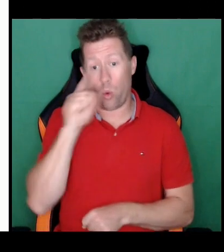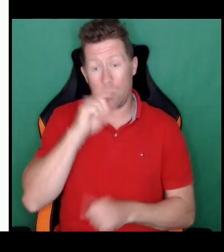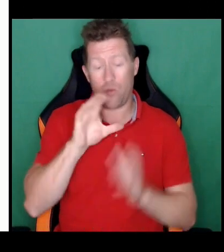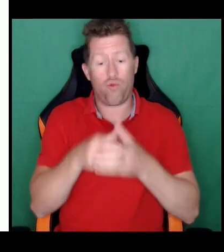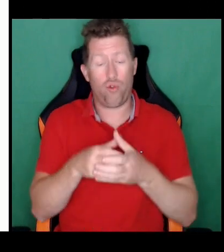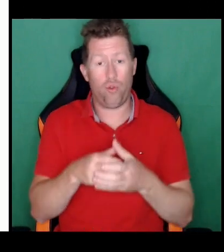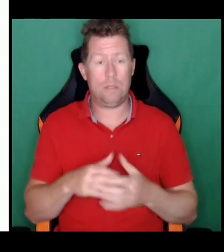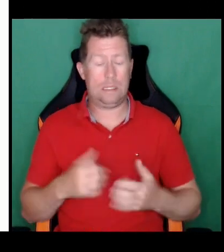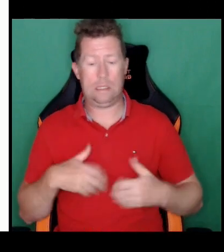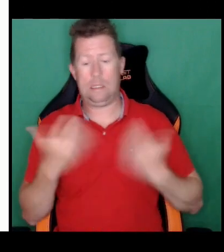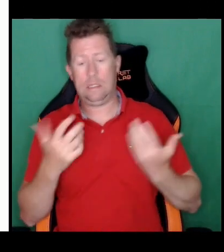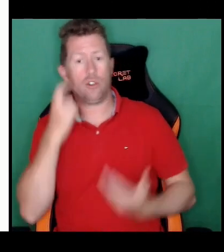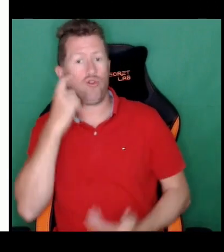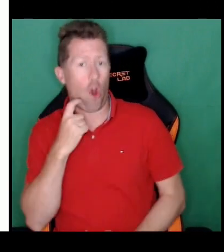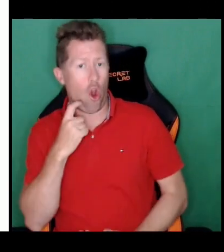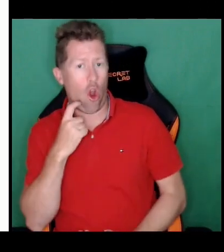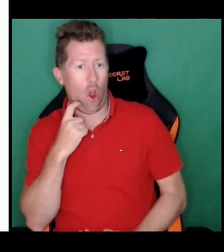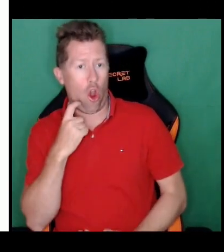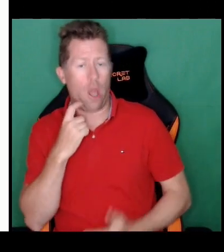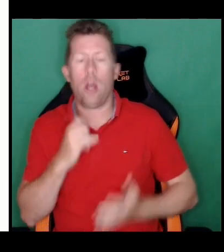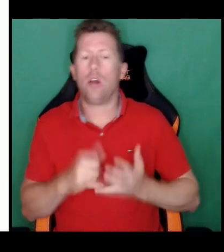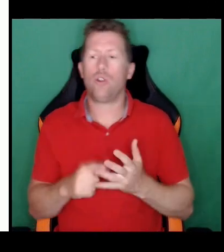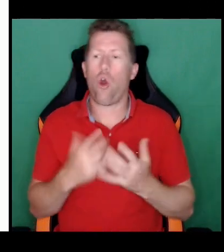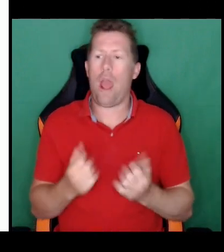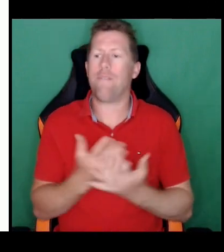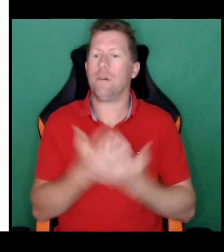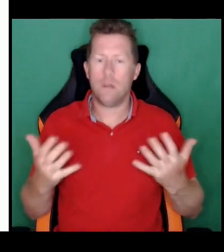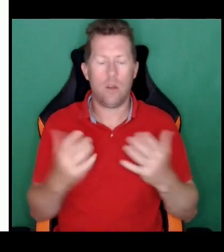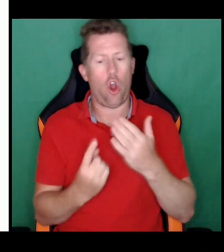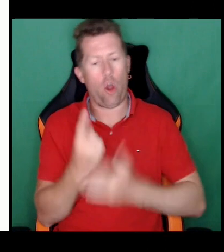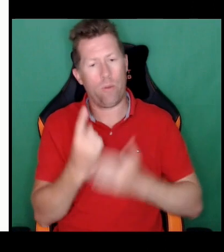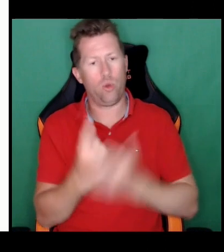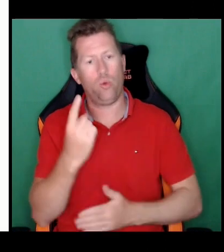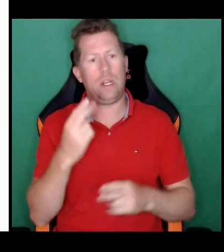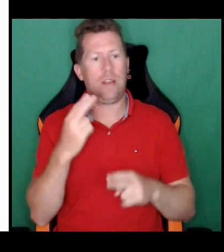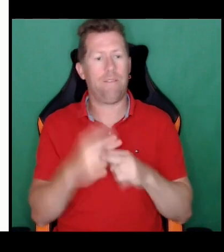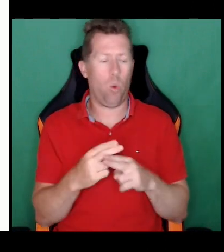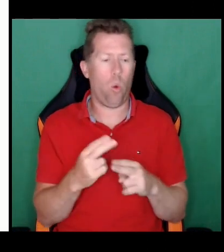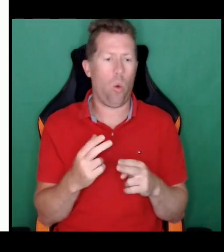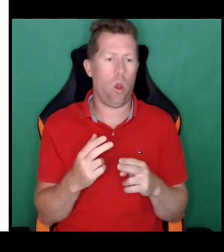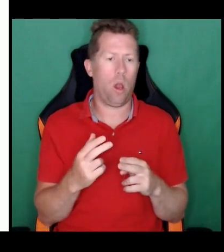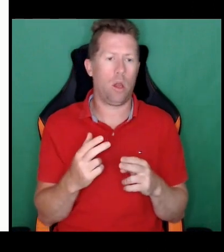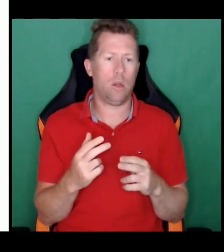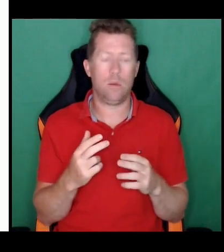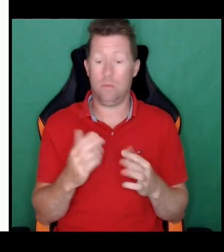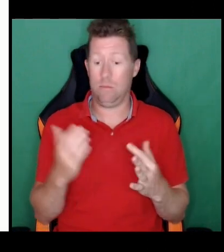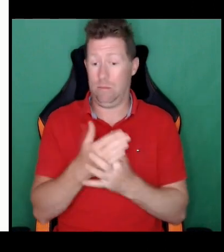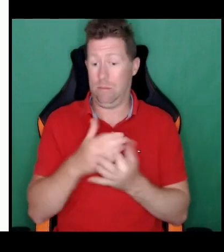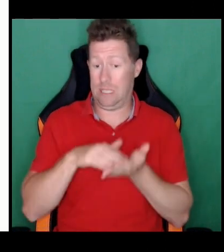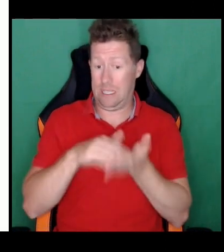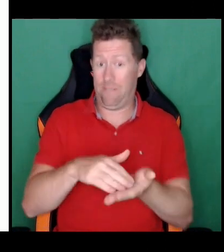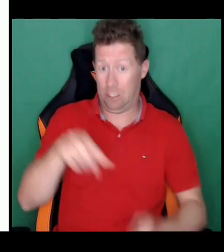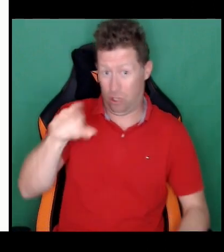far. So there's a lot of opportunity for, as I said, starting intervention opportunities